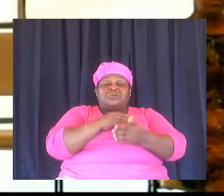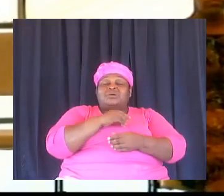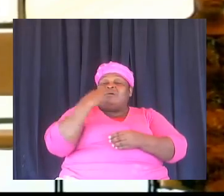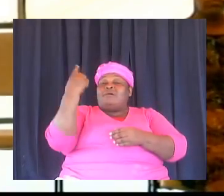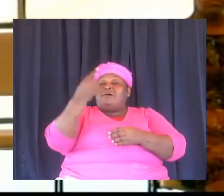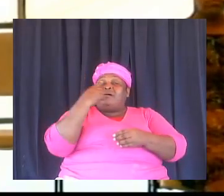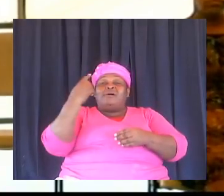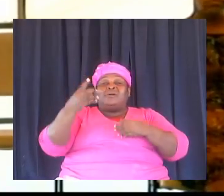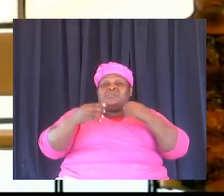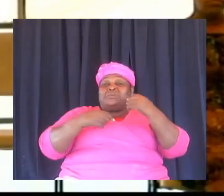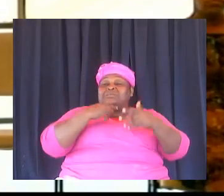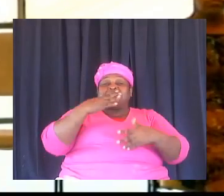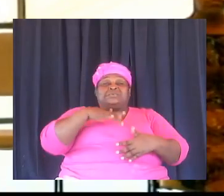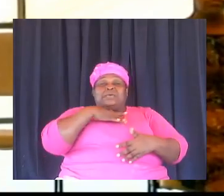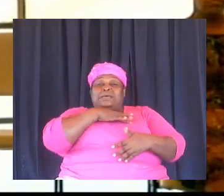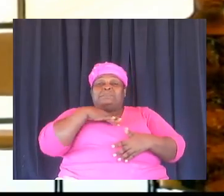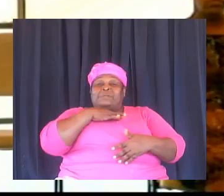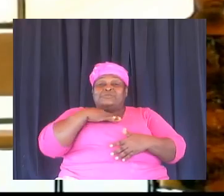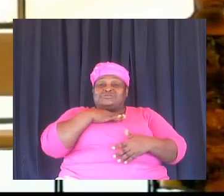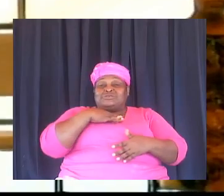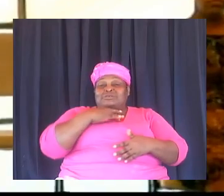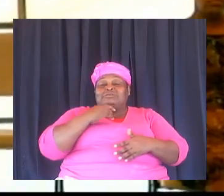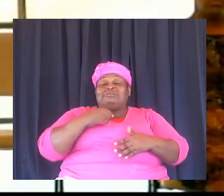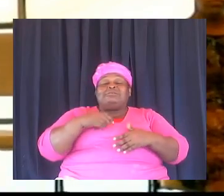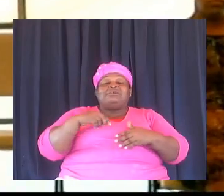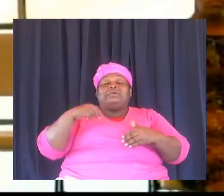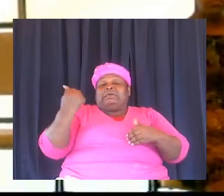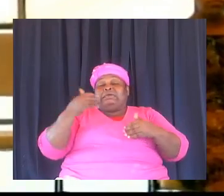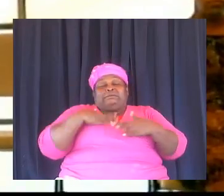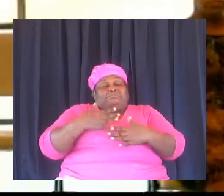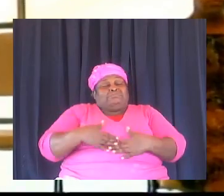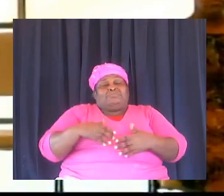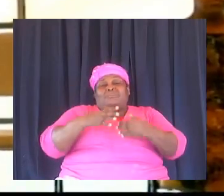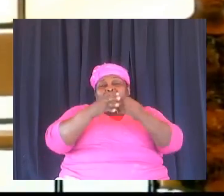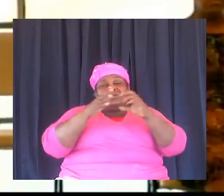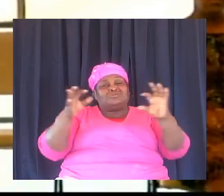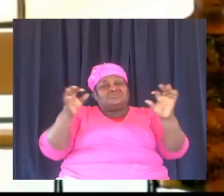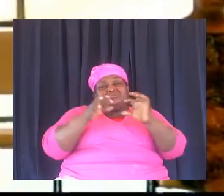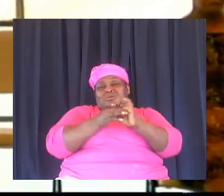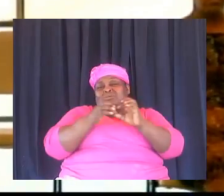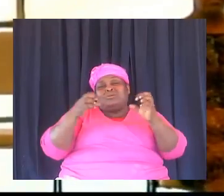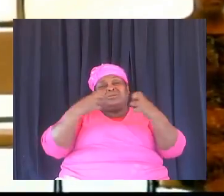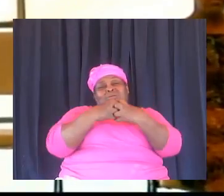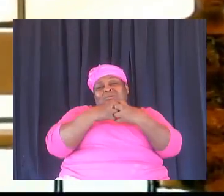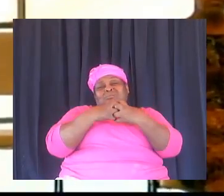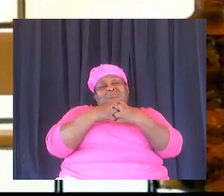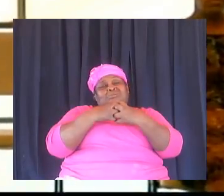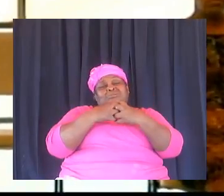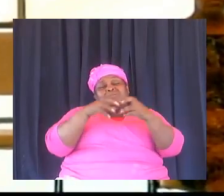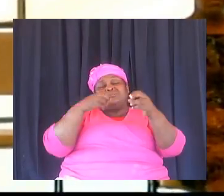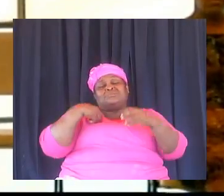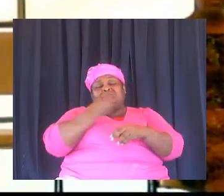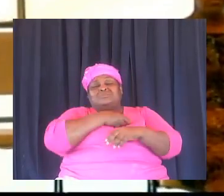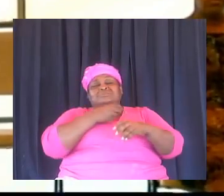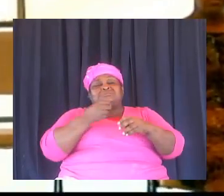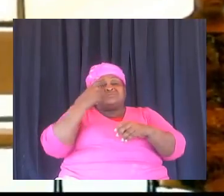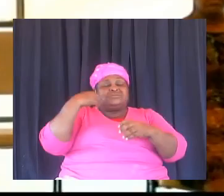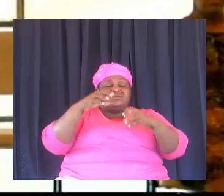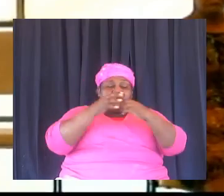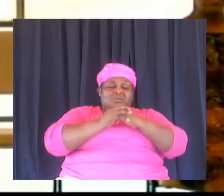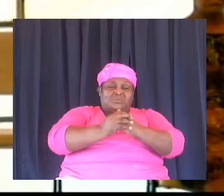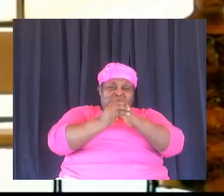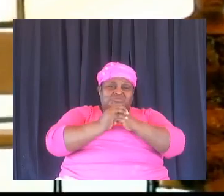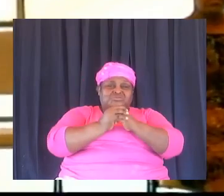have anybody joining us in worship, joining us at the Faith Chapel of the Faith Apostolic Ministries